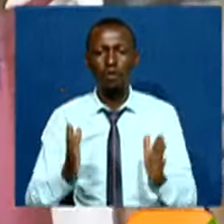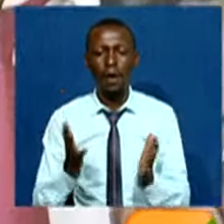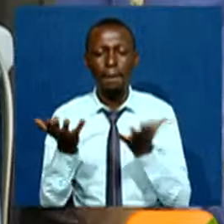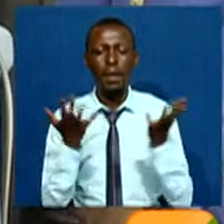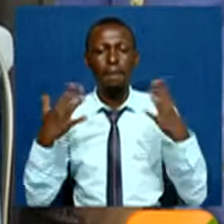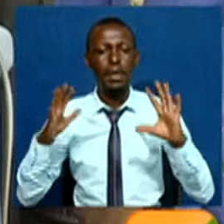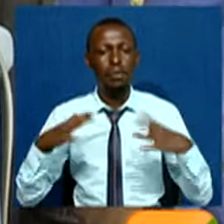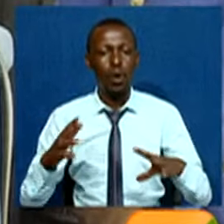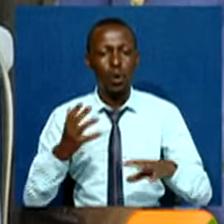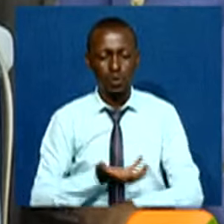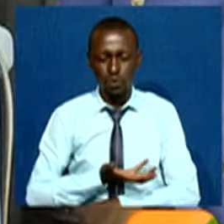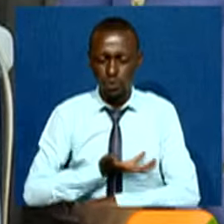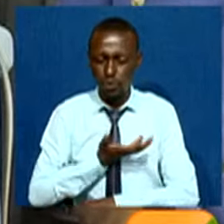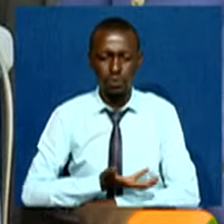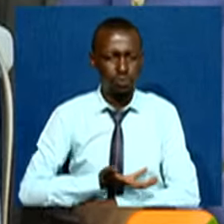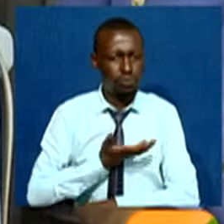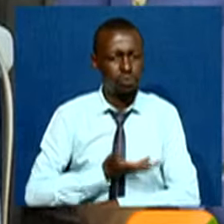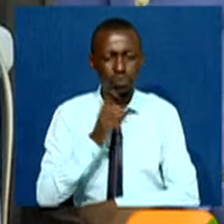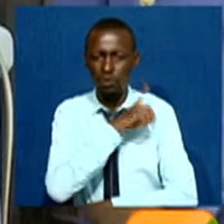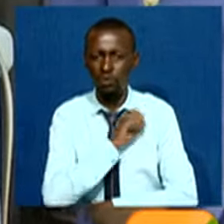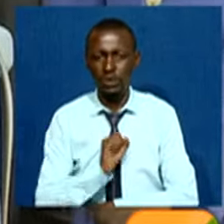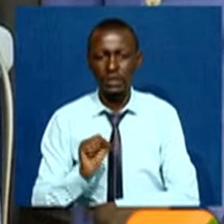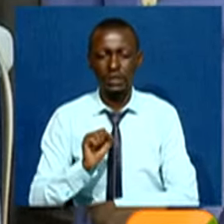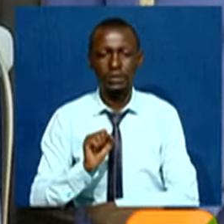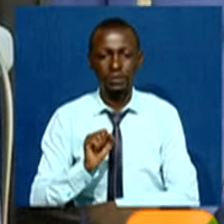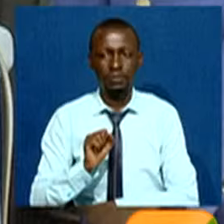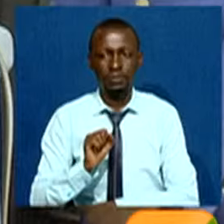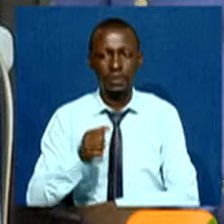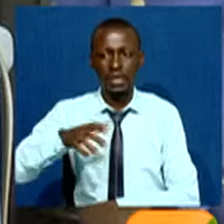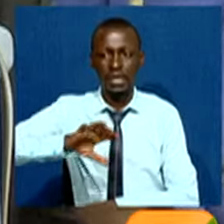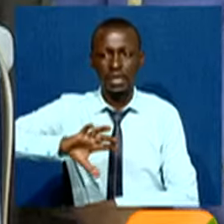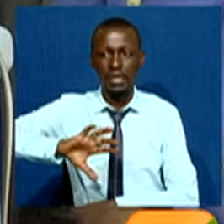traders. Kama leadership ya county hii,